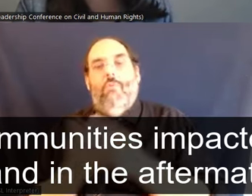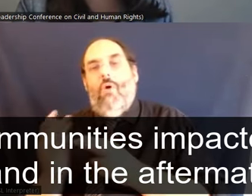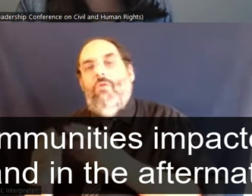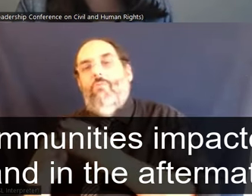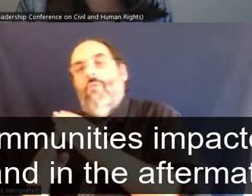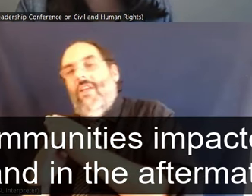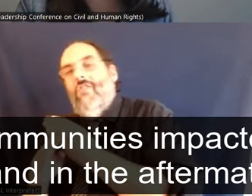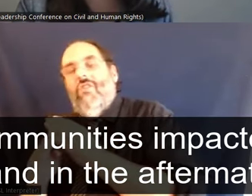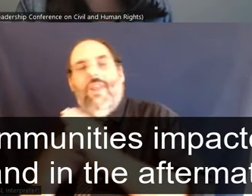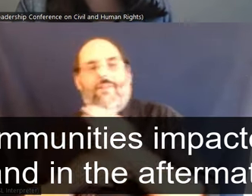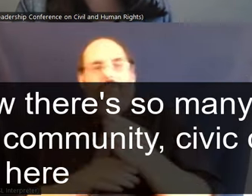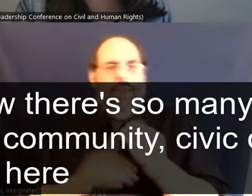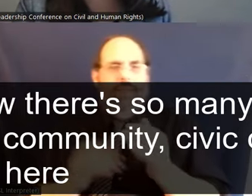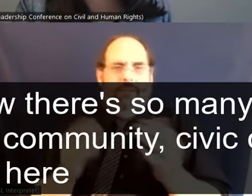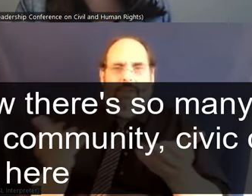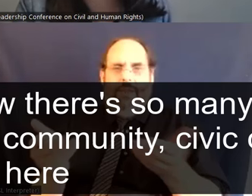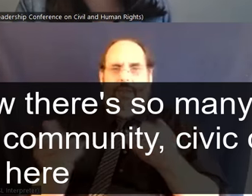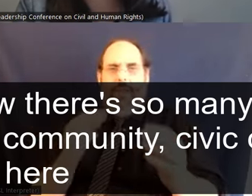and mediate.